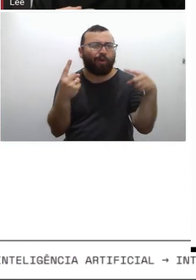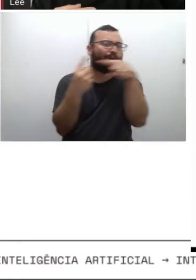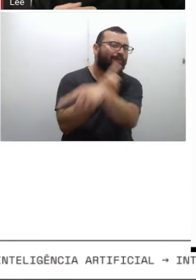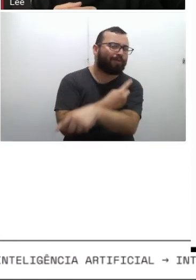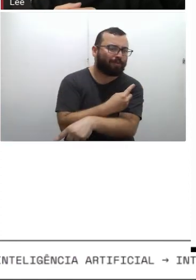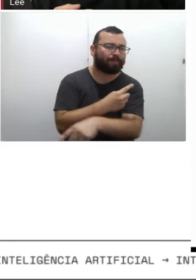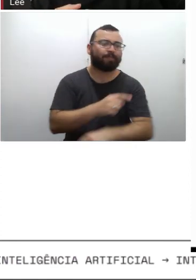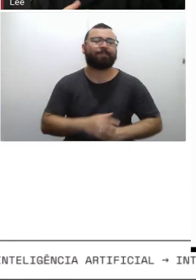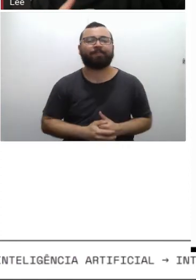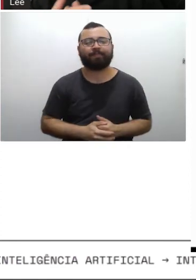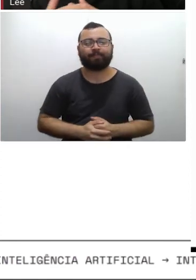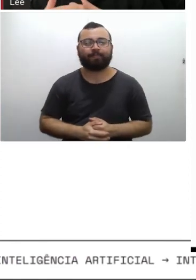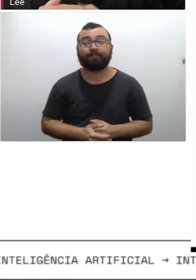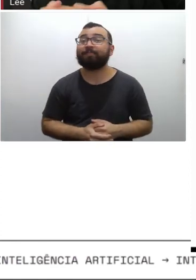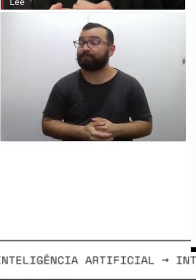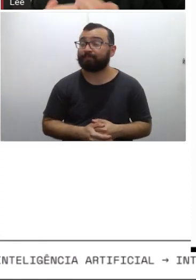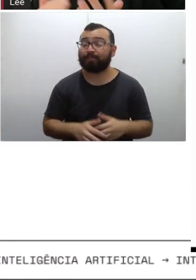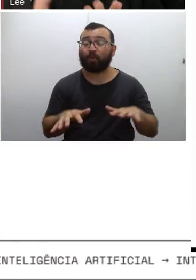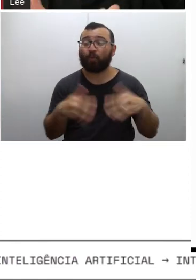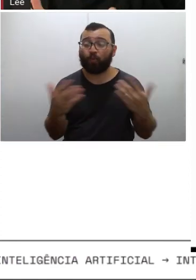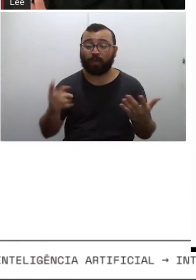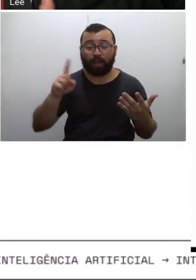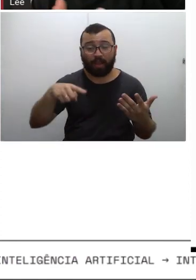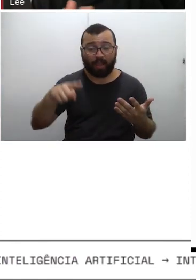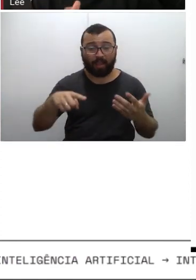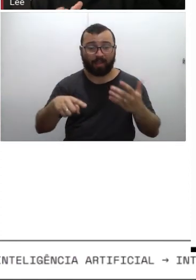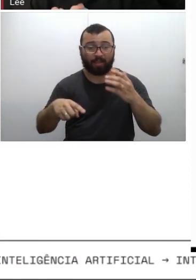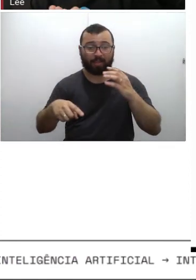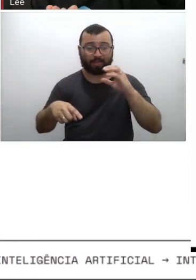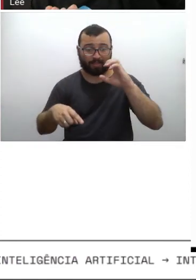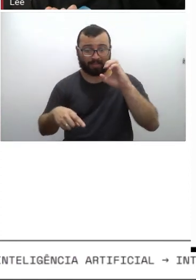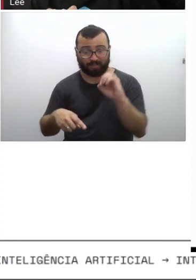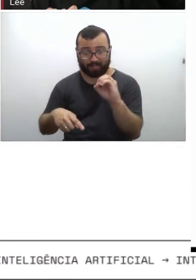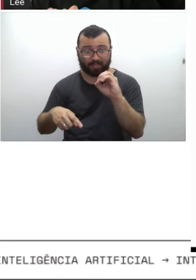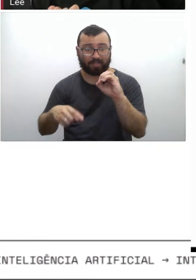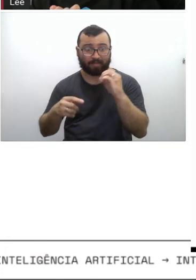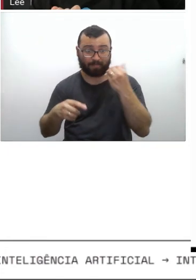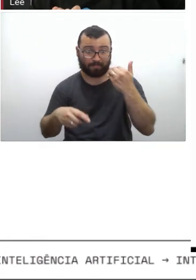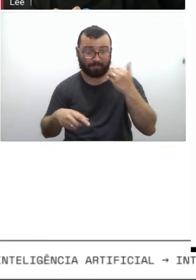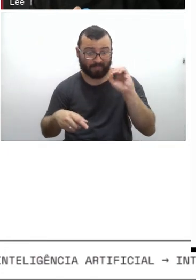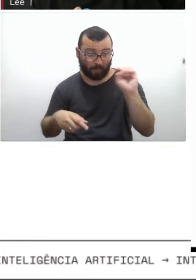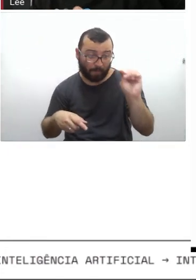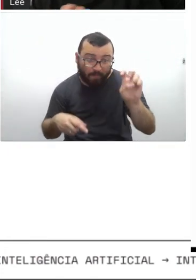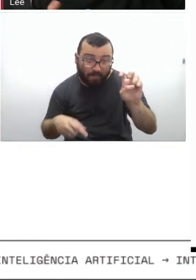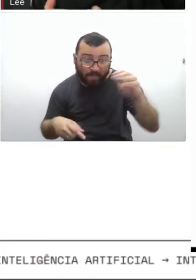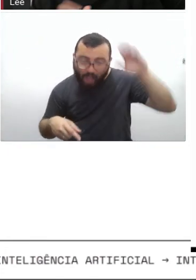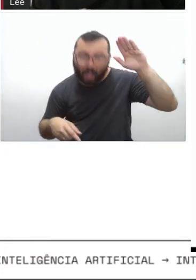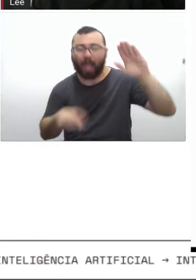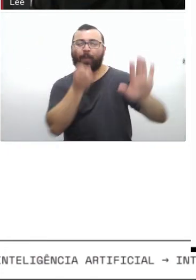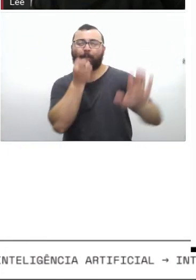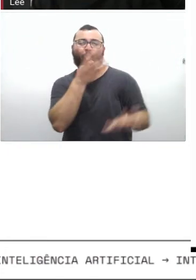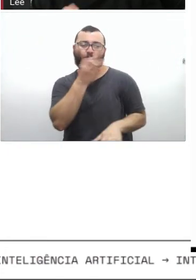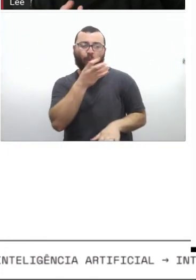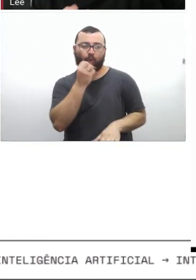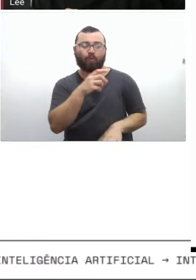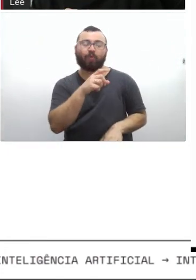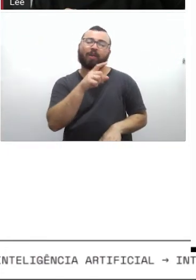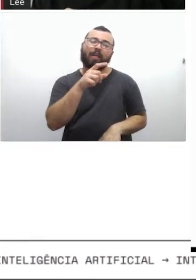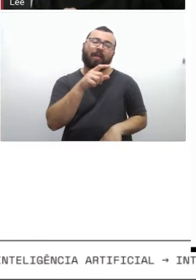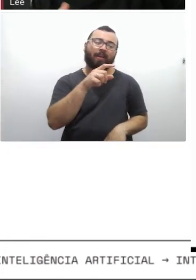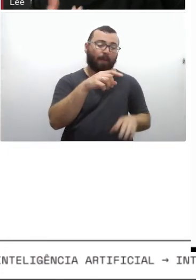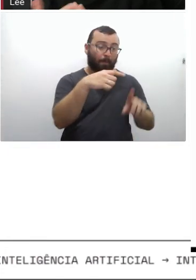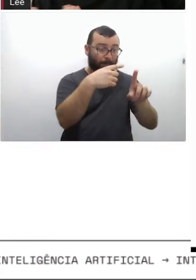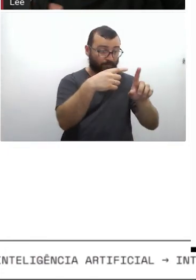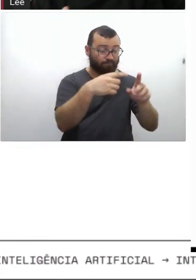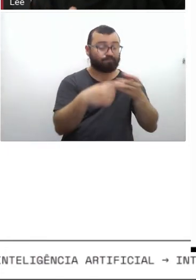requests. And when it's above 0.5, then you can consider it as good. So a true positive rate, or